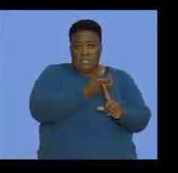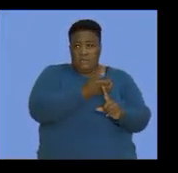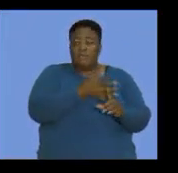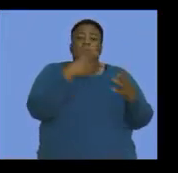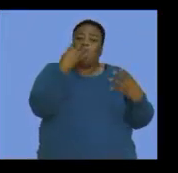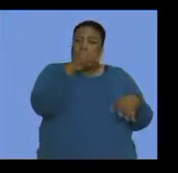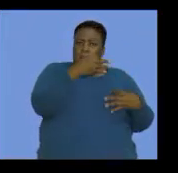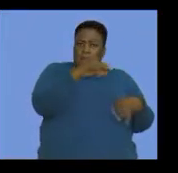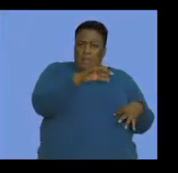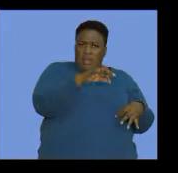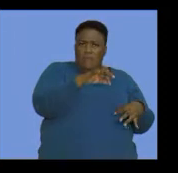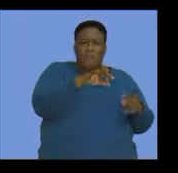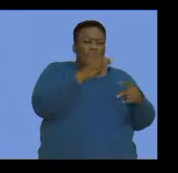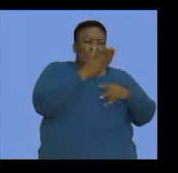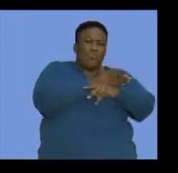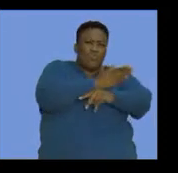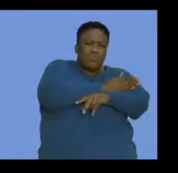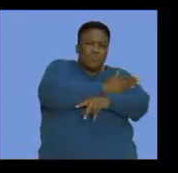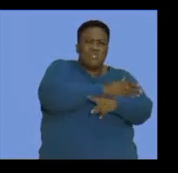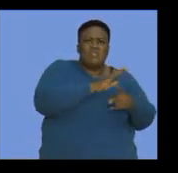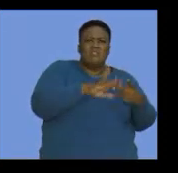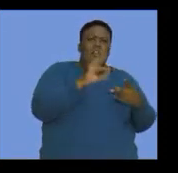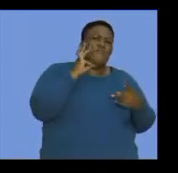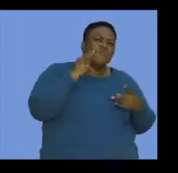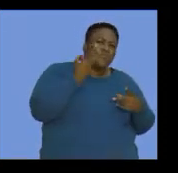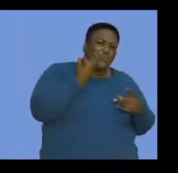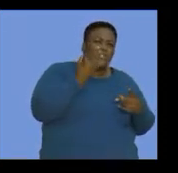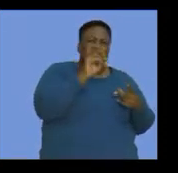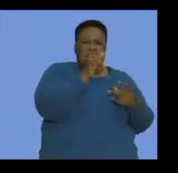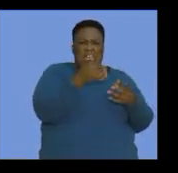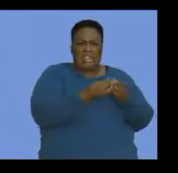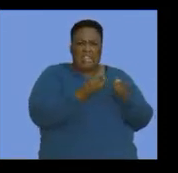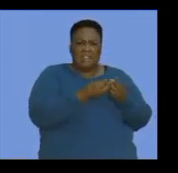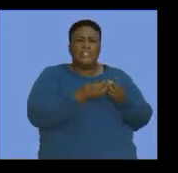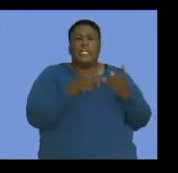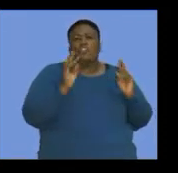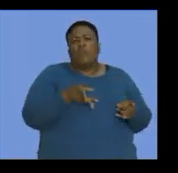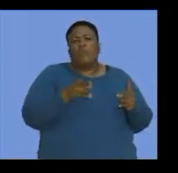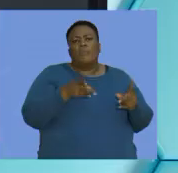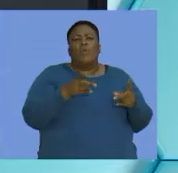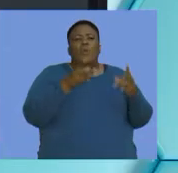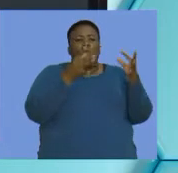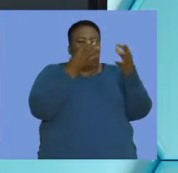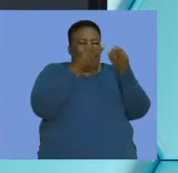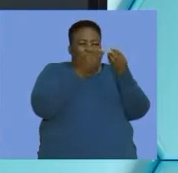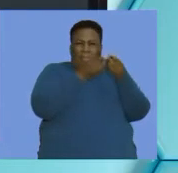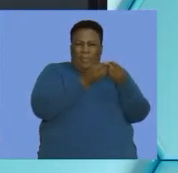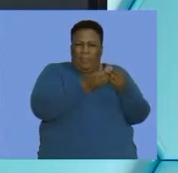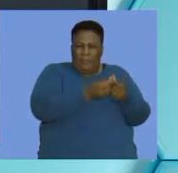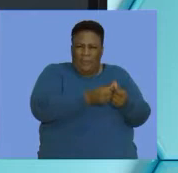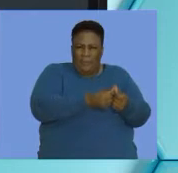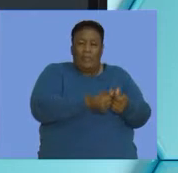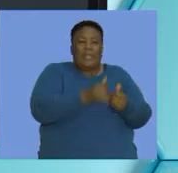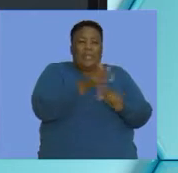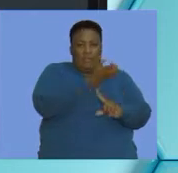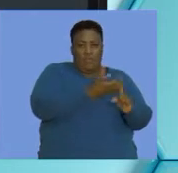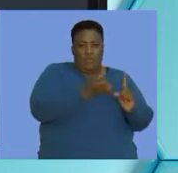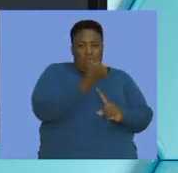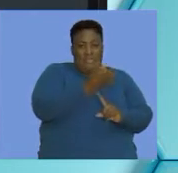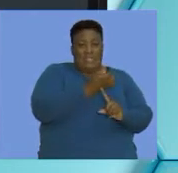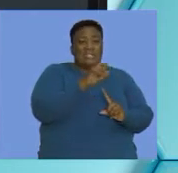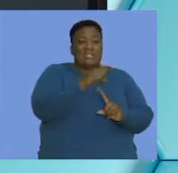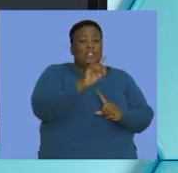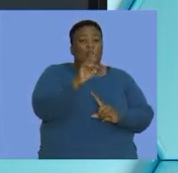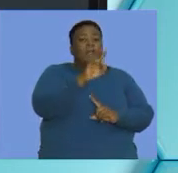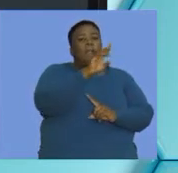Example, paper, wood, fruits, and other items that will naturally decompose in the environment. we refer to them